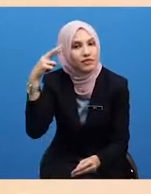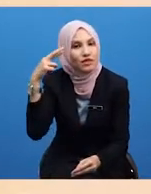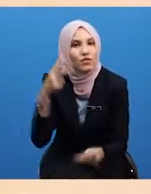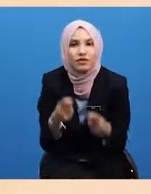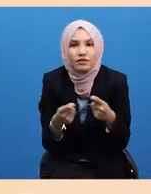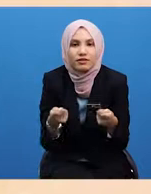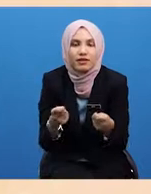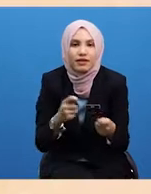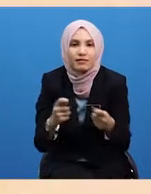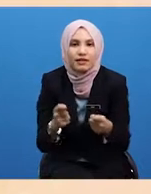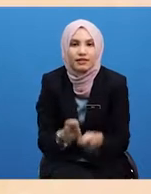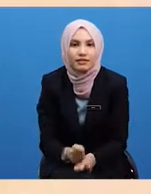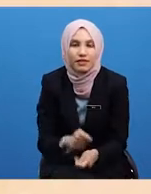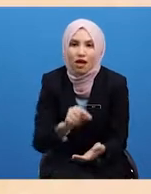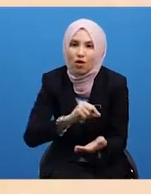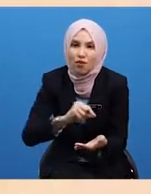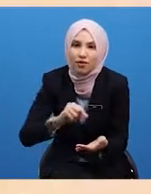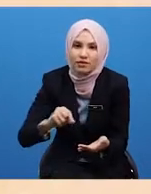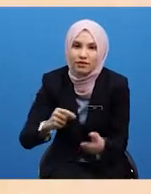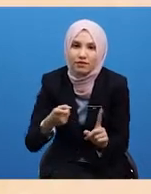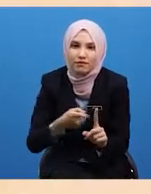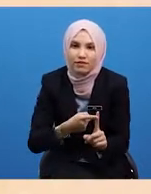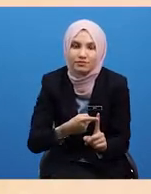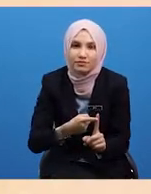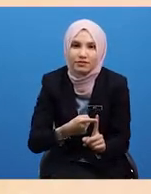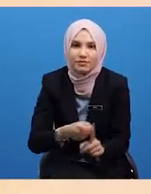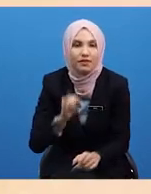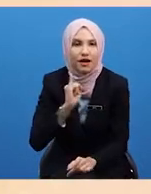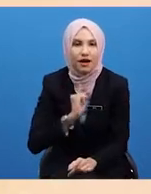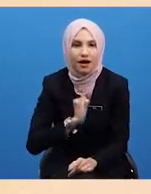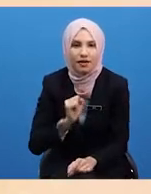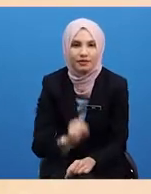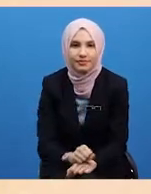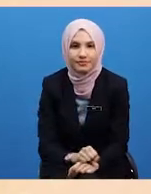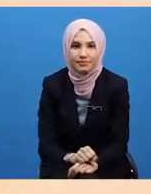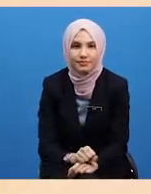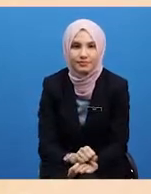explanations. Written in first person pronoun I.